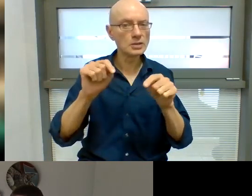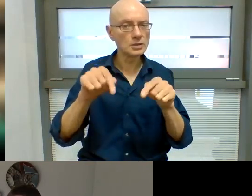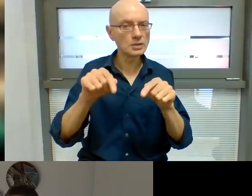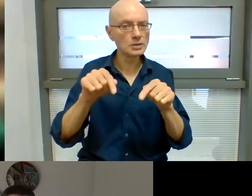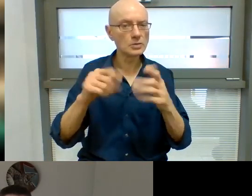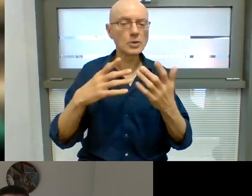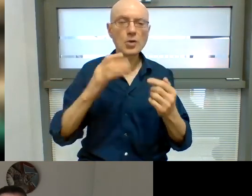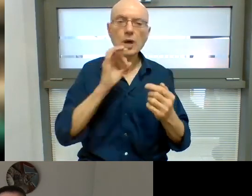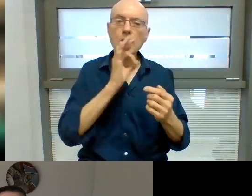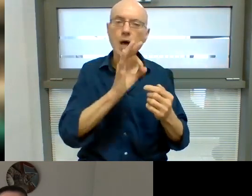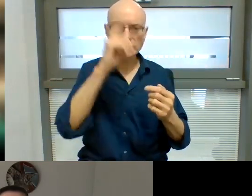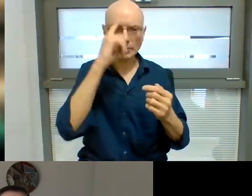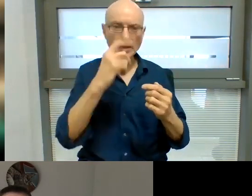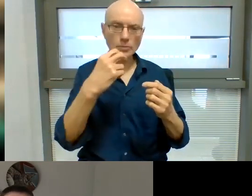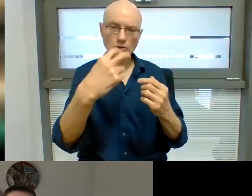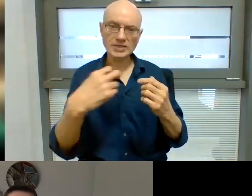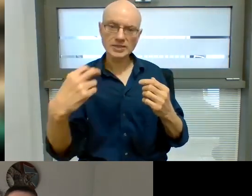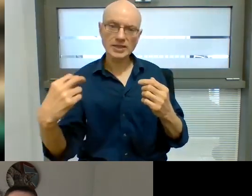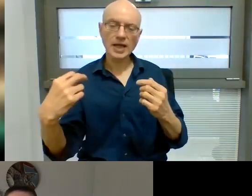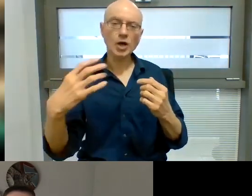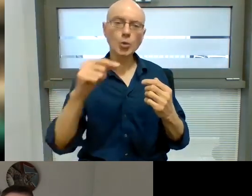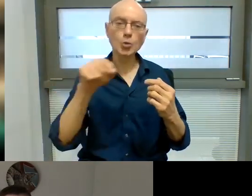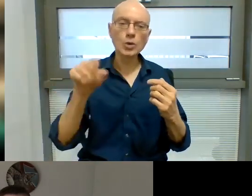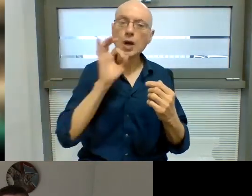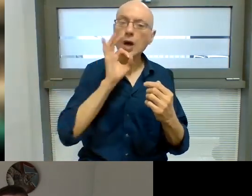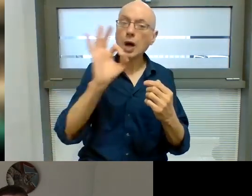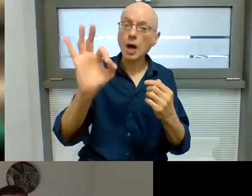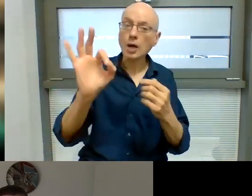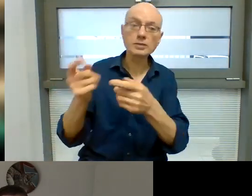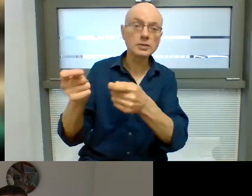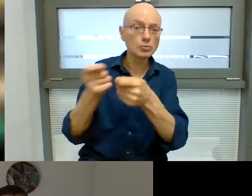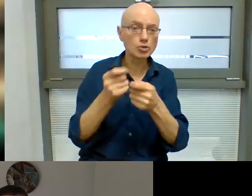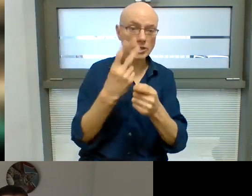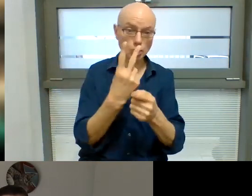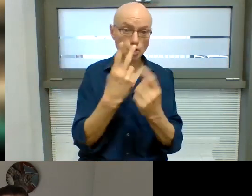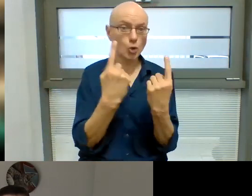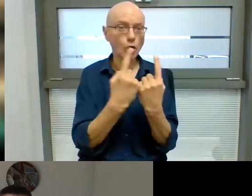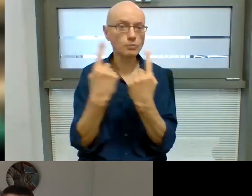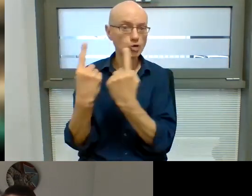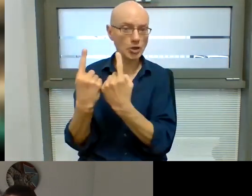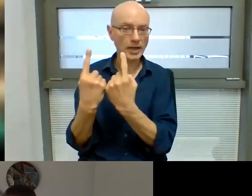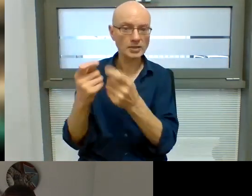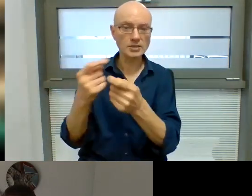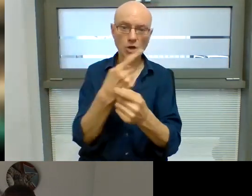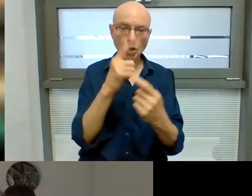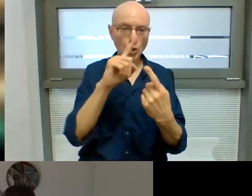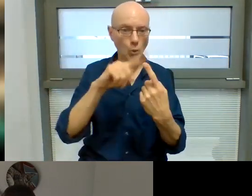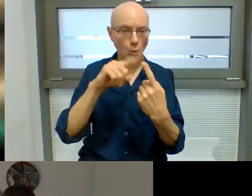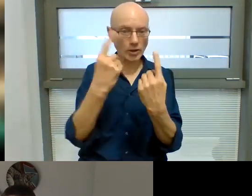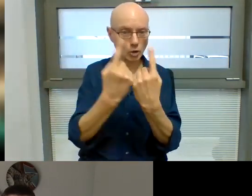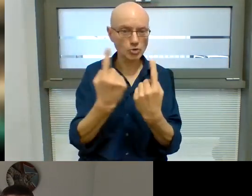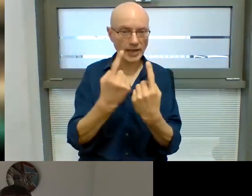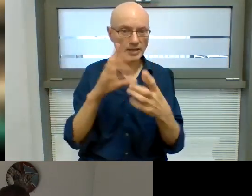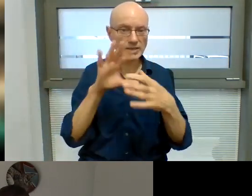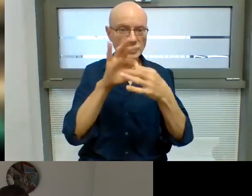asked the sitters to bring two objects. They had to bring one object, which was a disability cultural